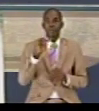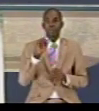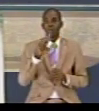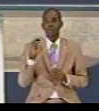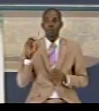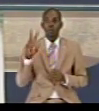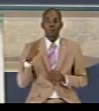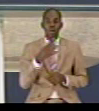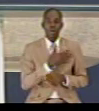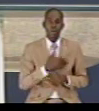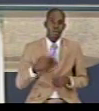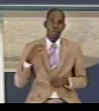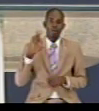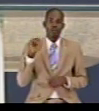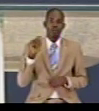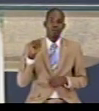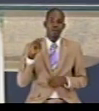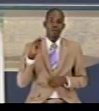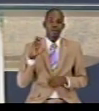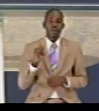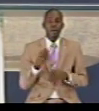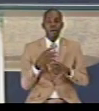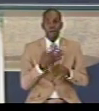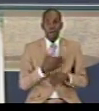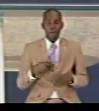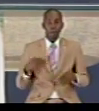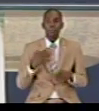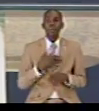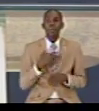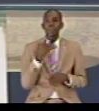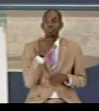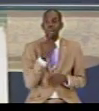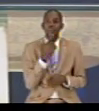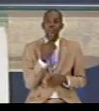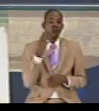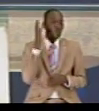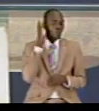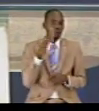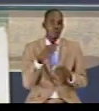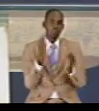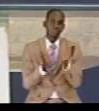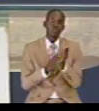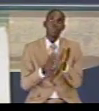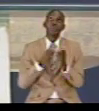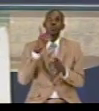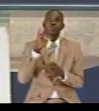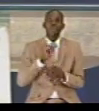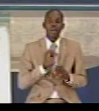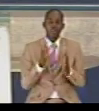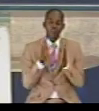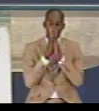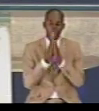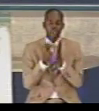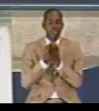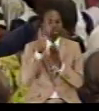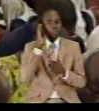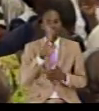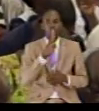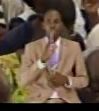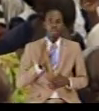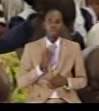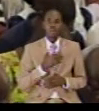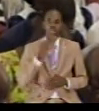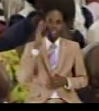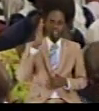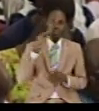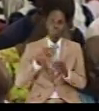my mouth shall praise thee with joyful lips. I pray that that will be a testimony in Jesus'